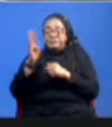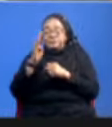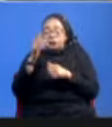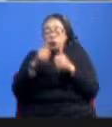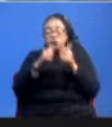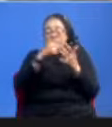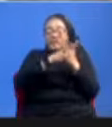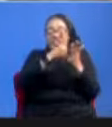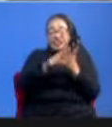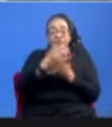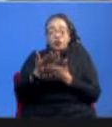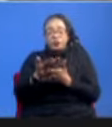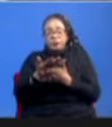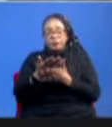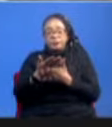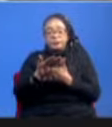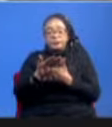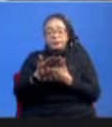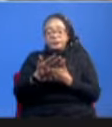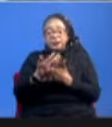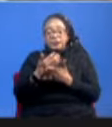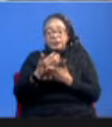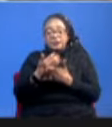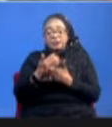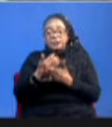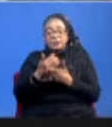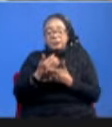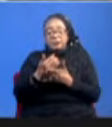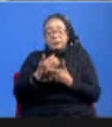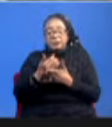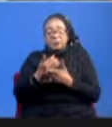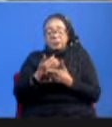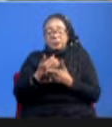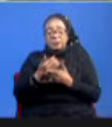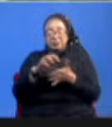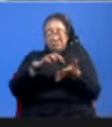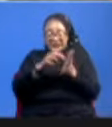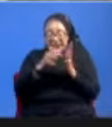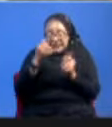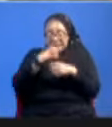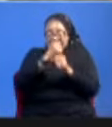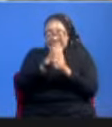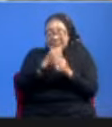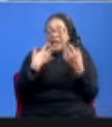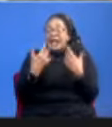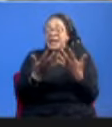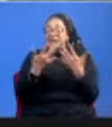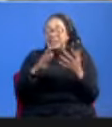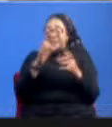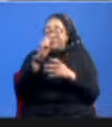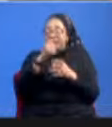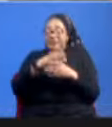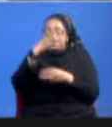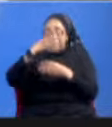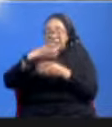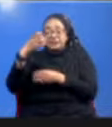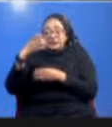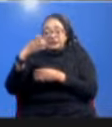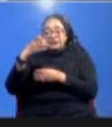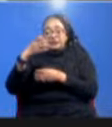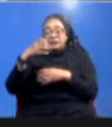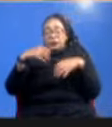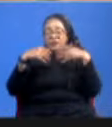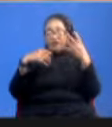for, why can't we cut it into 5 pieces? And these 5 pieces mean 4 billion,